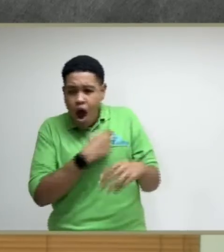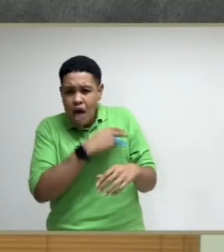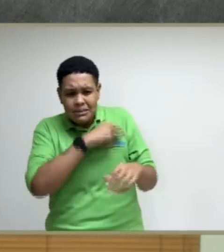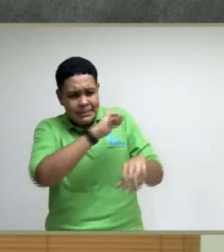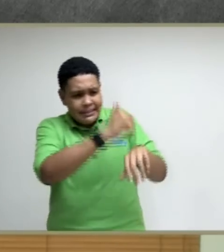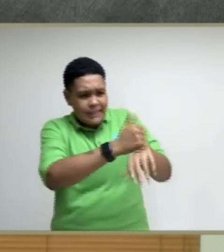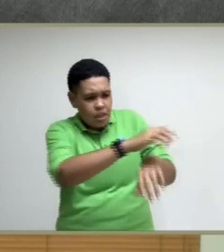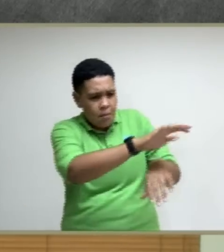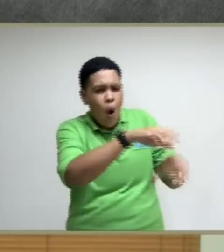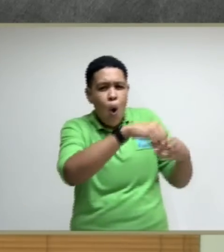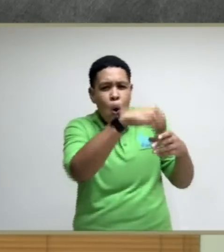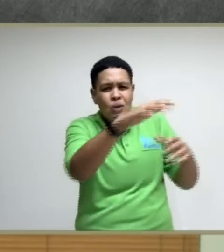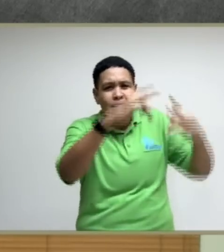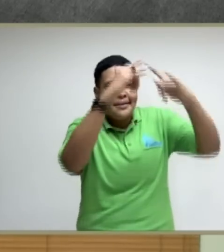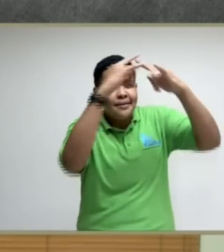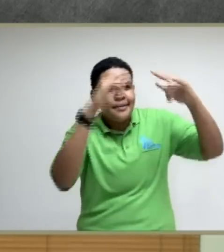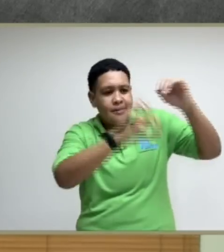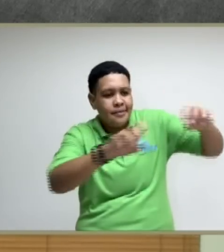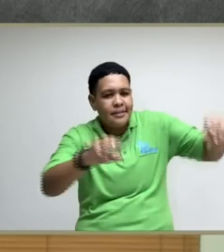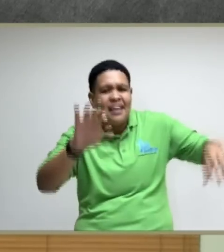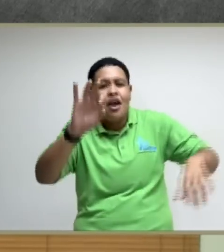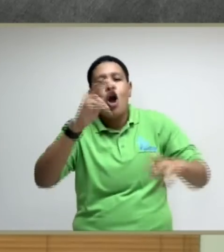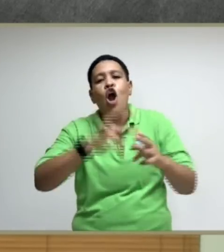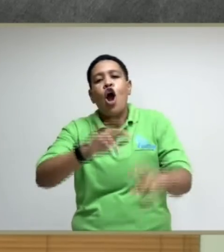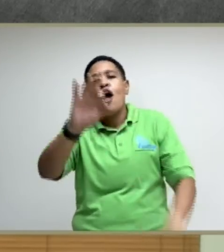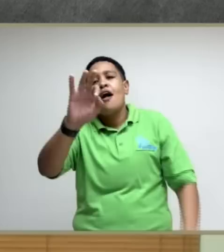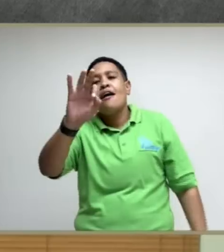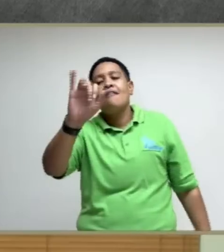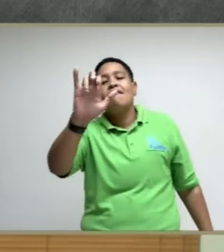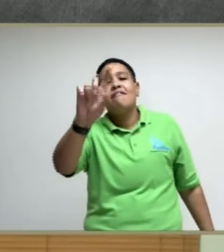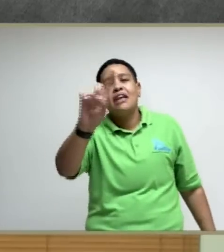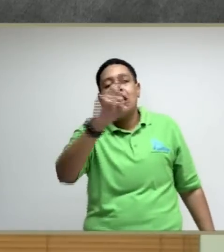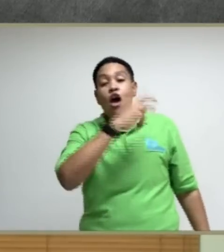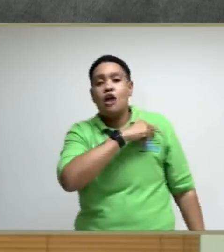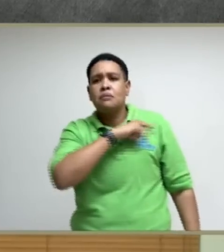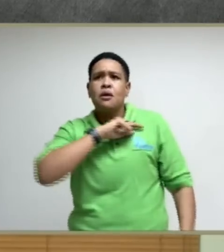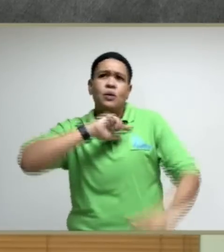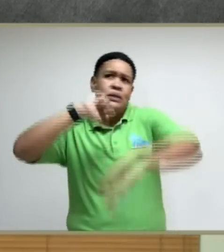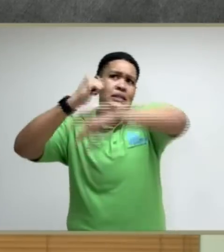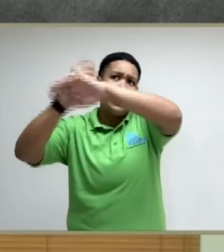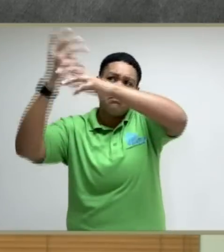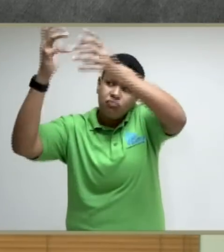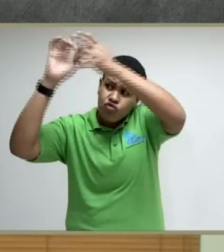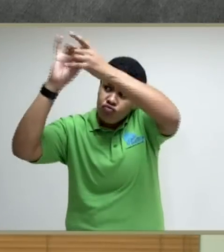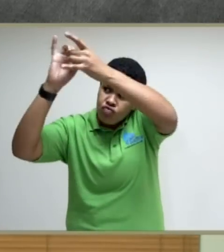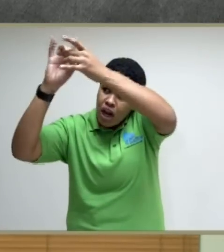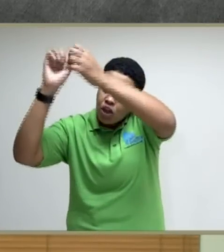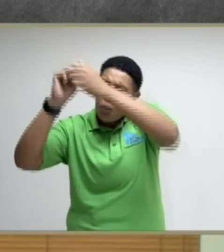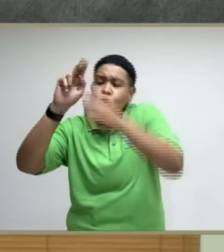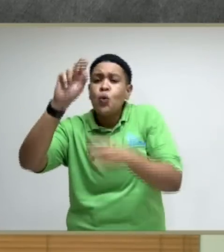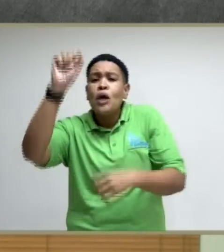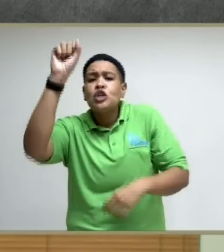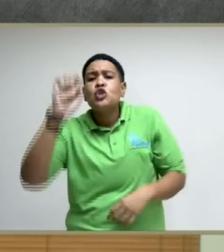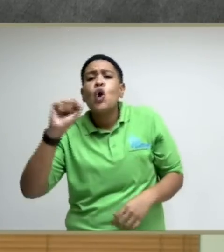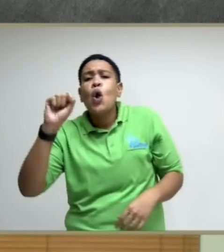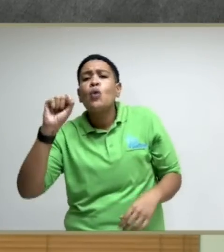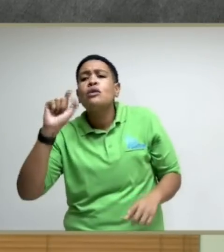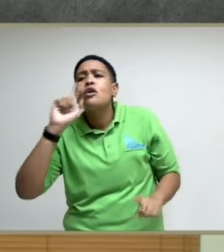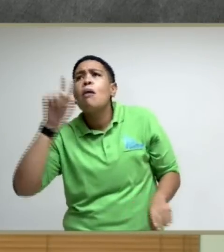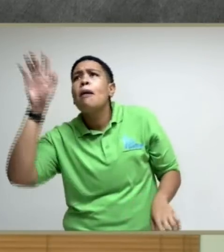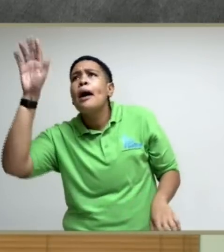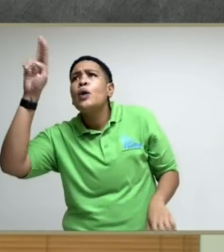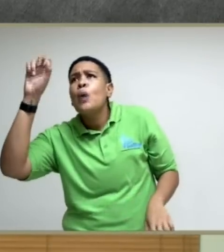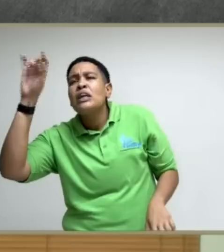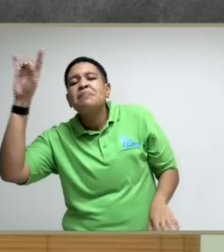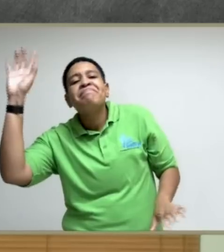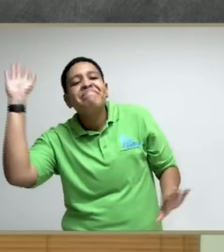we would have utilized our relationship with the U.S. South Command, and they would have brought in one more field hospital that is